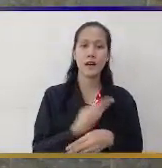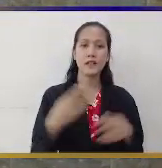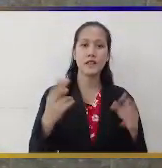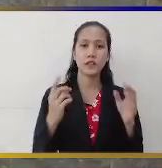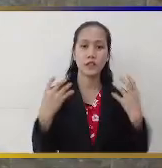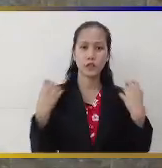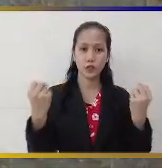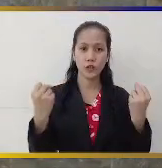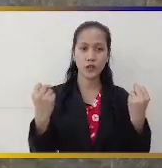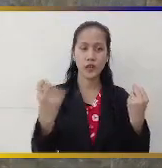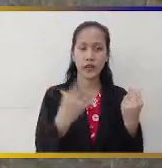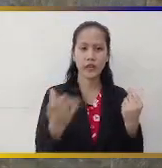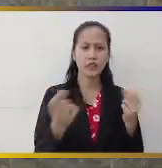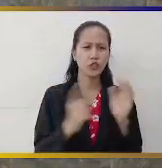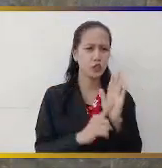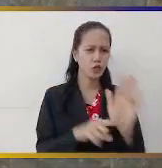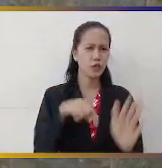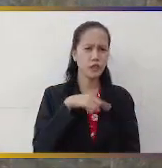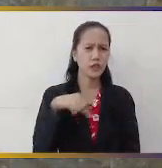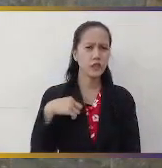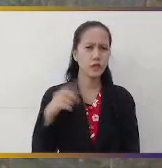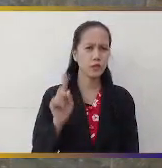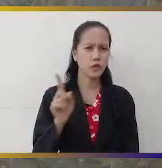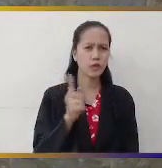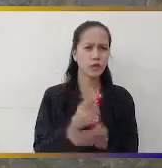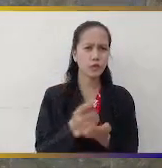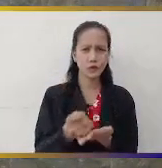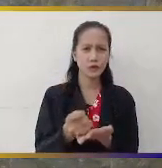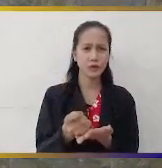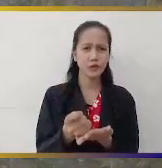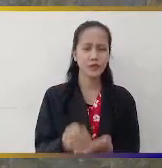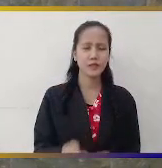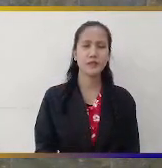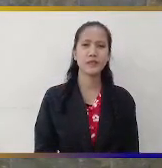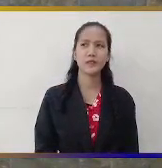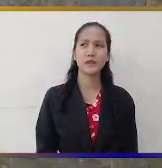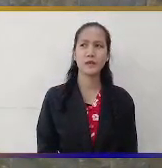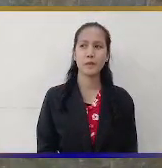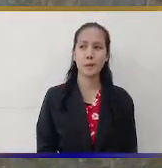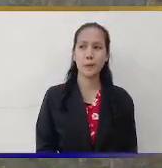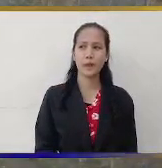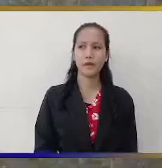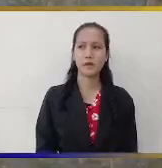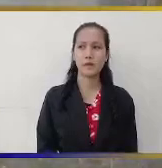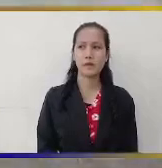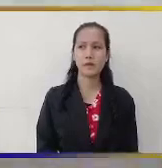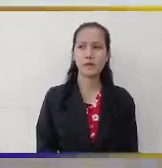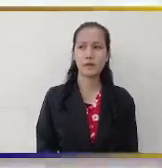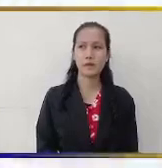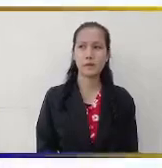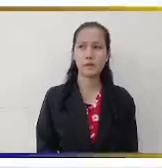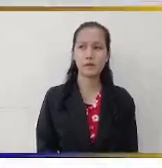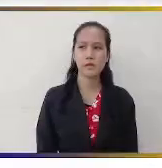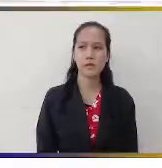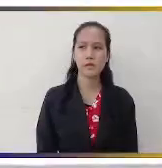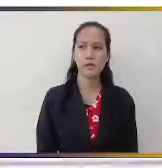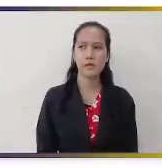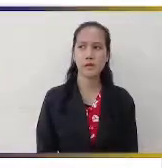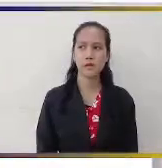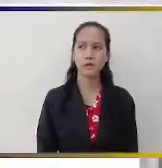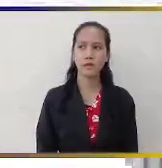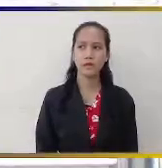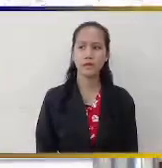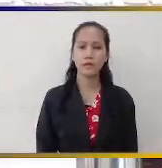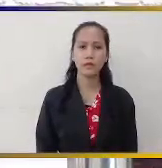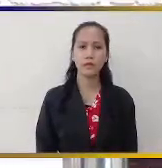is truth. Amen. Now let me just stop for a minute. I'm going to give you a little